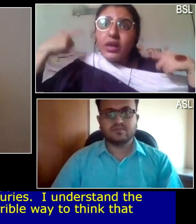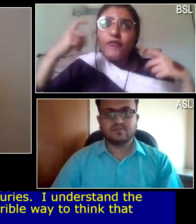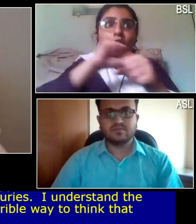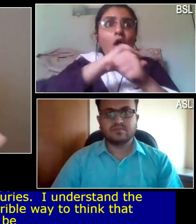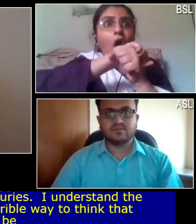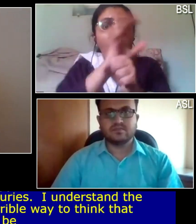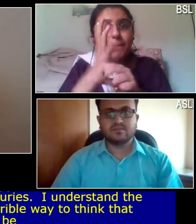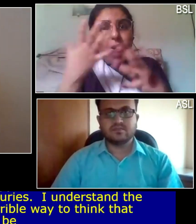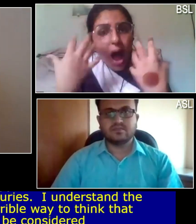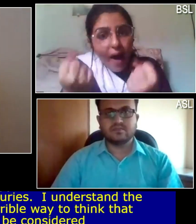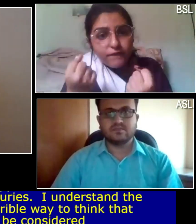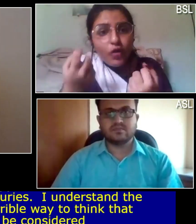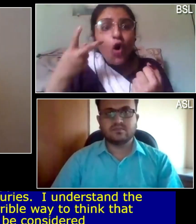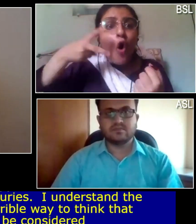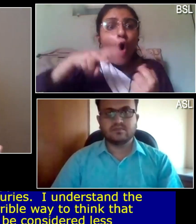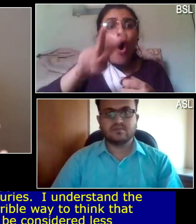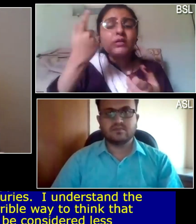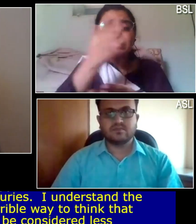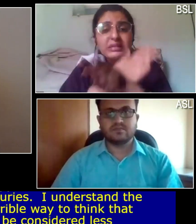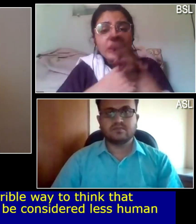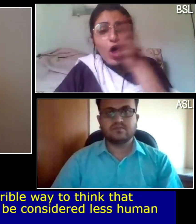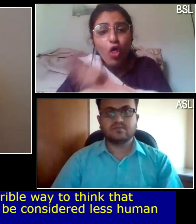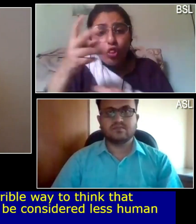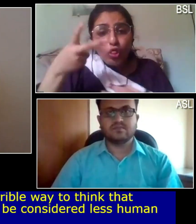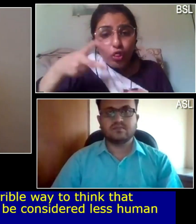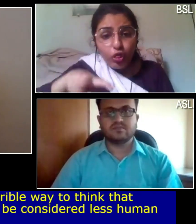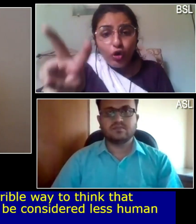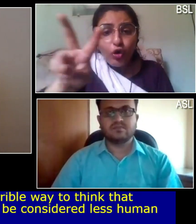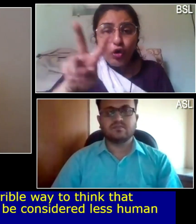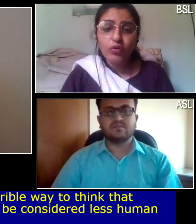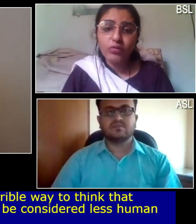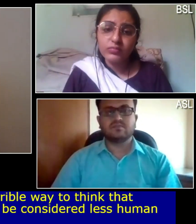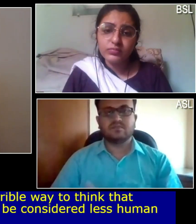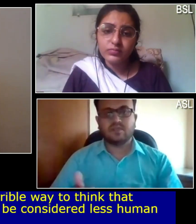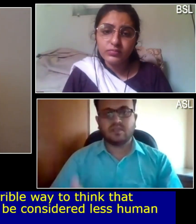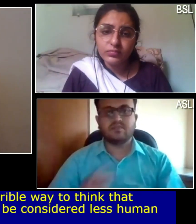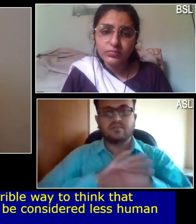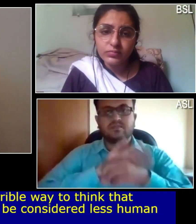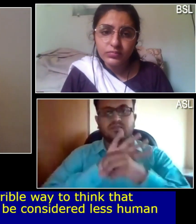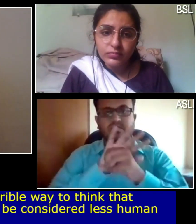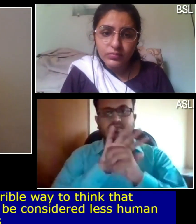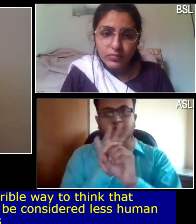is human when it comes to deciding who gets to live. And